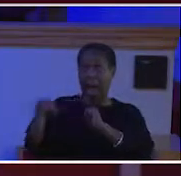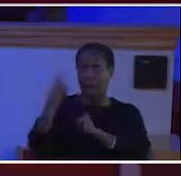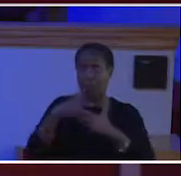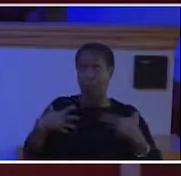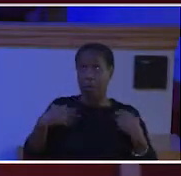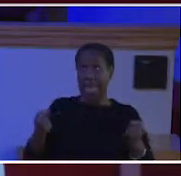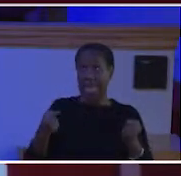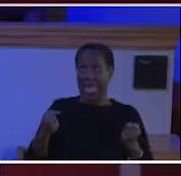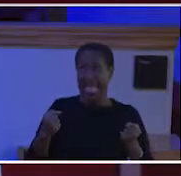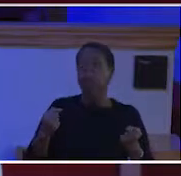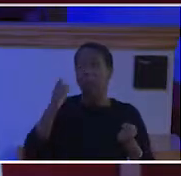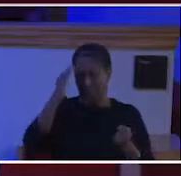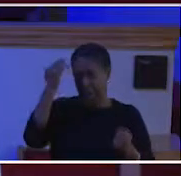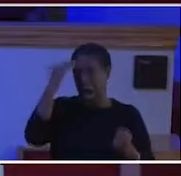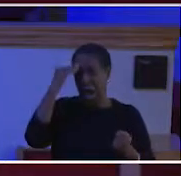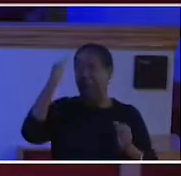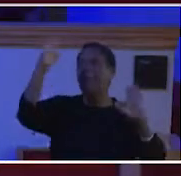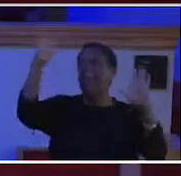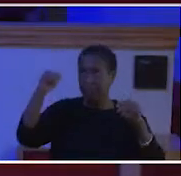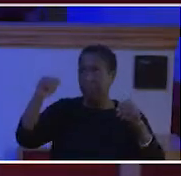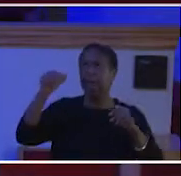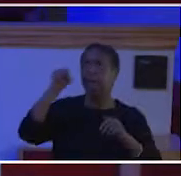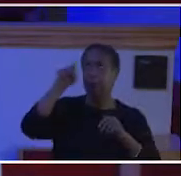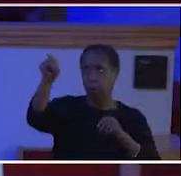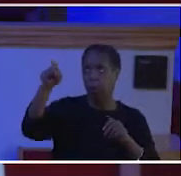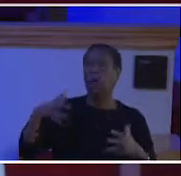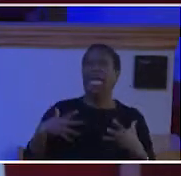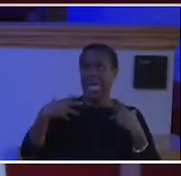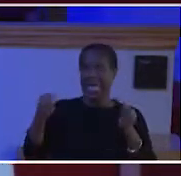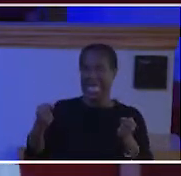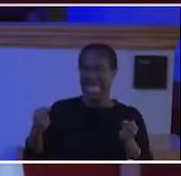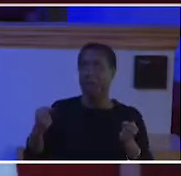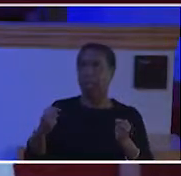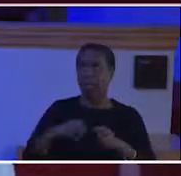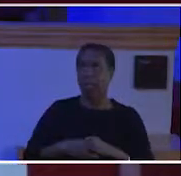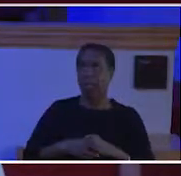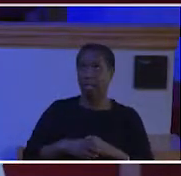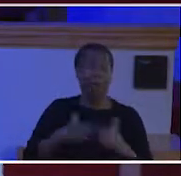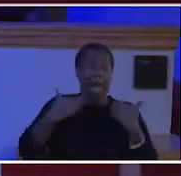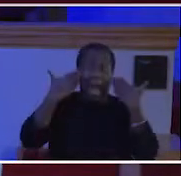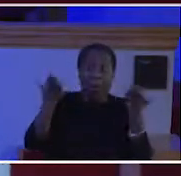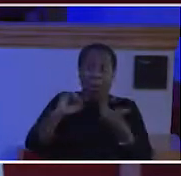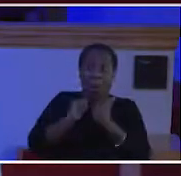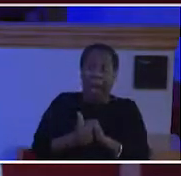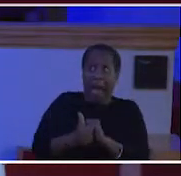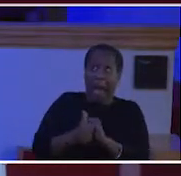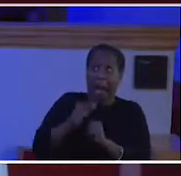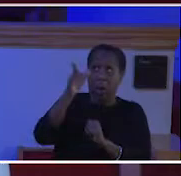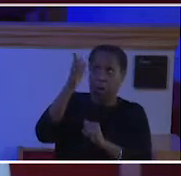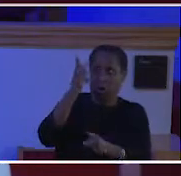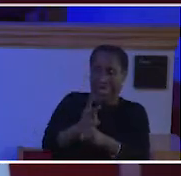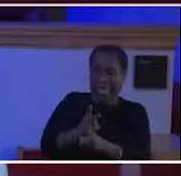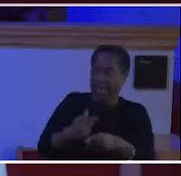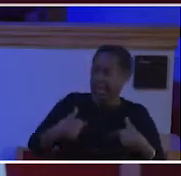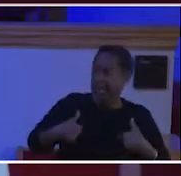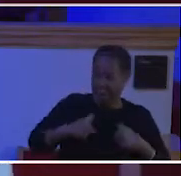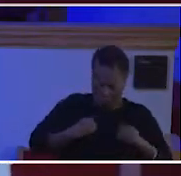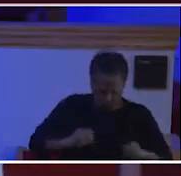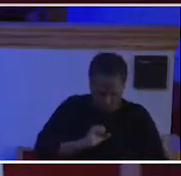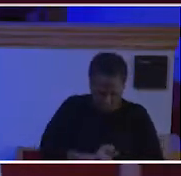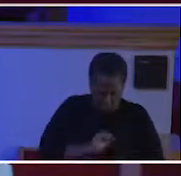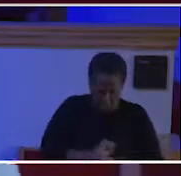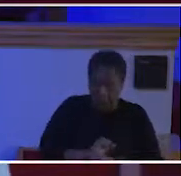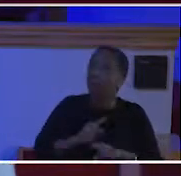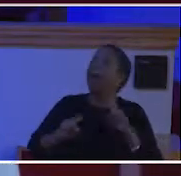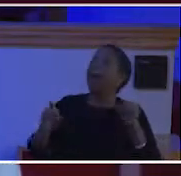with this diagnosis, but I'm expecting the healer to show up. I don't know how you're going to keep me when I got no job, but